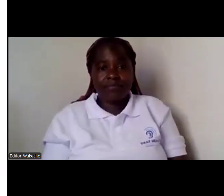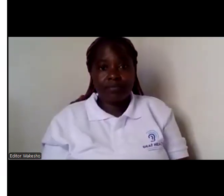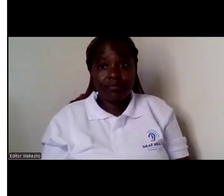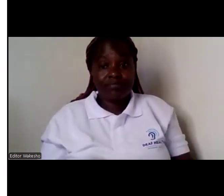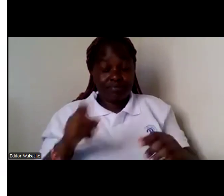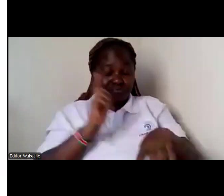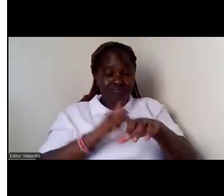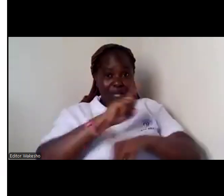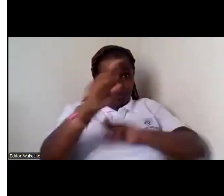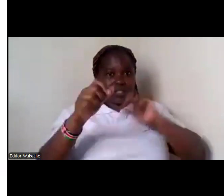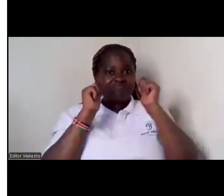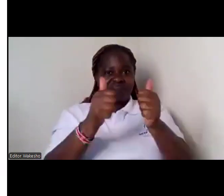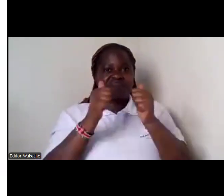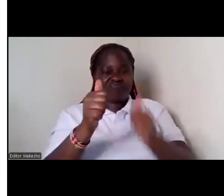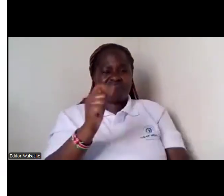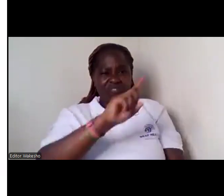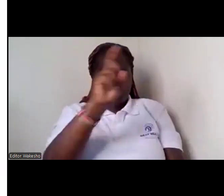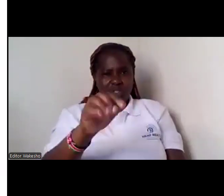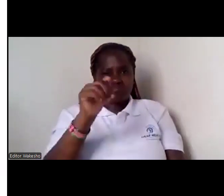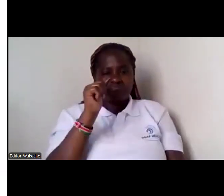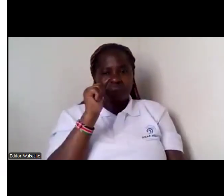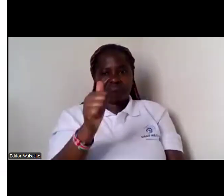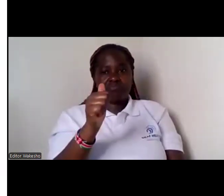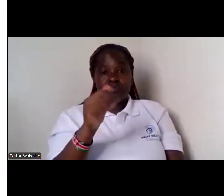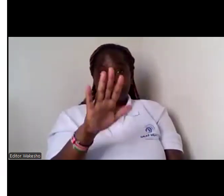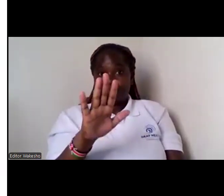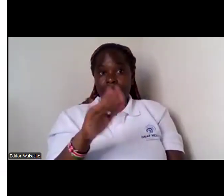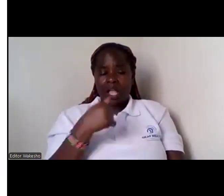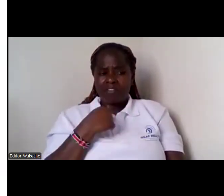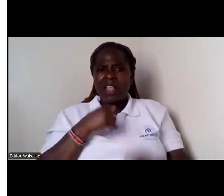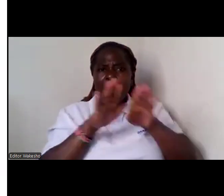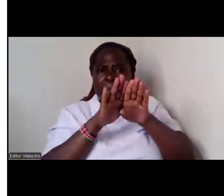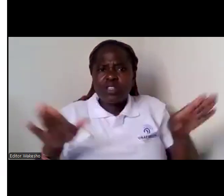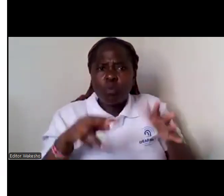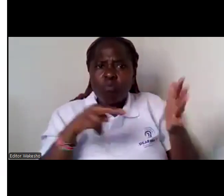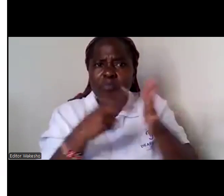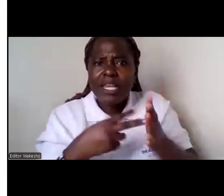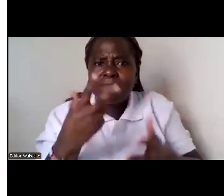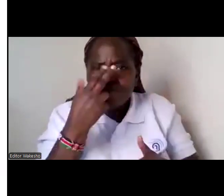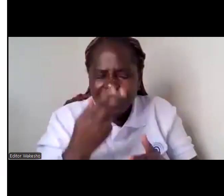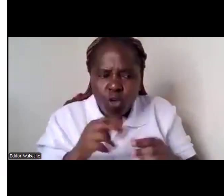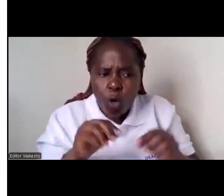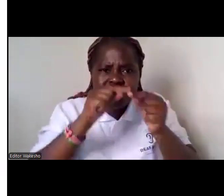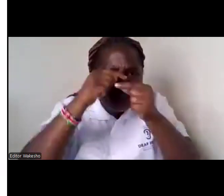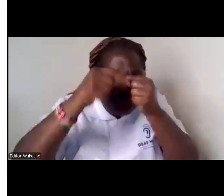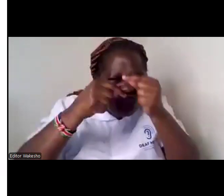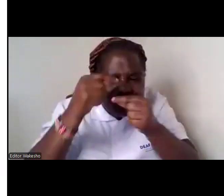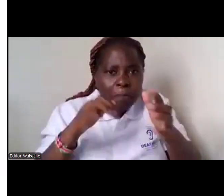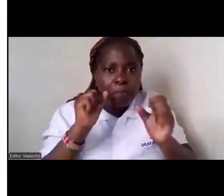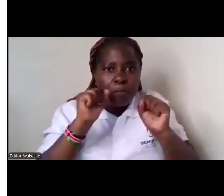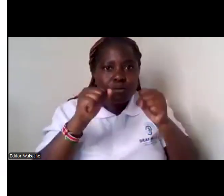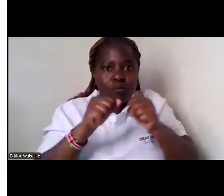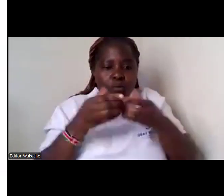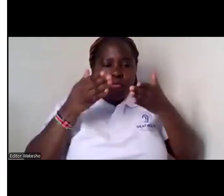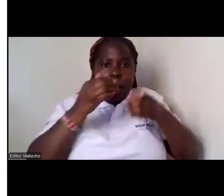question. So these days, actually, vasectomy is actually becoming quite popular. The reason why it's